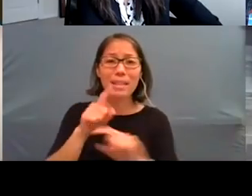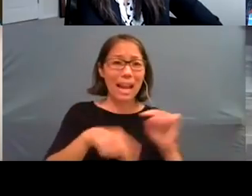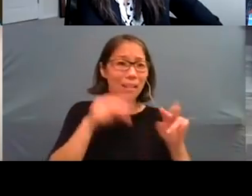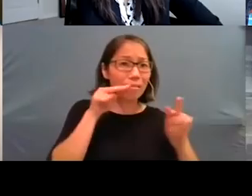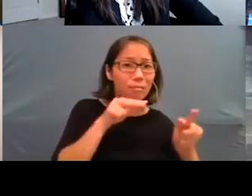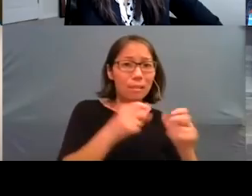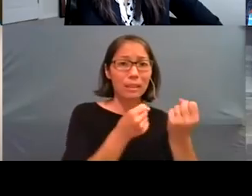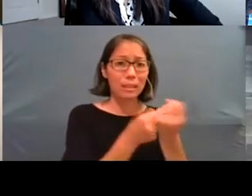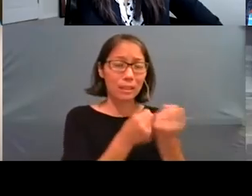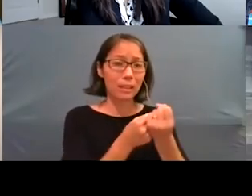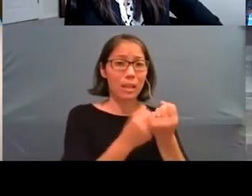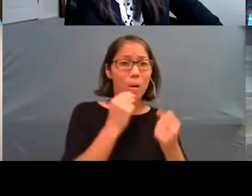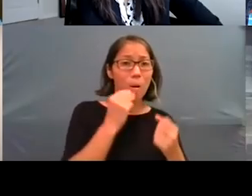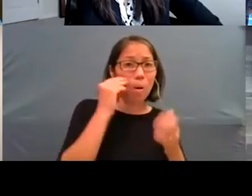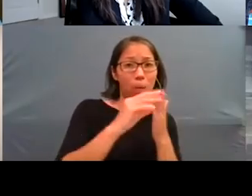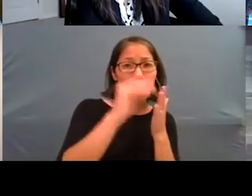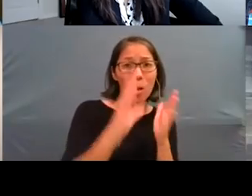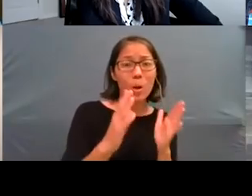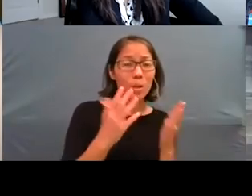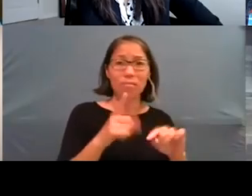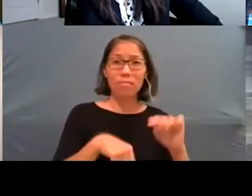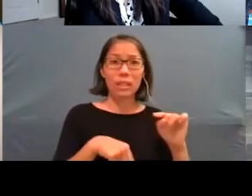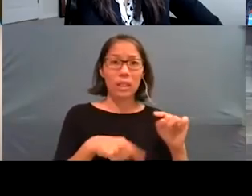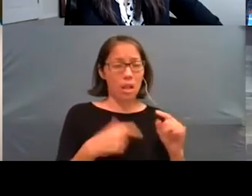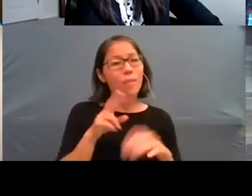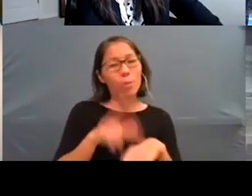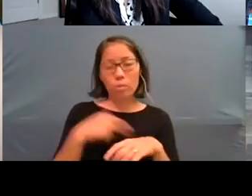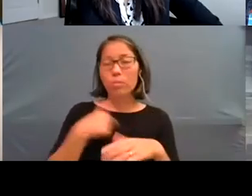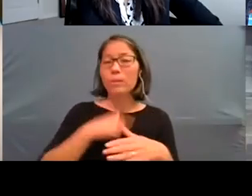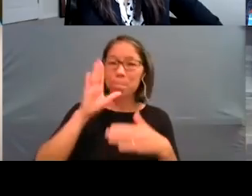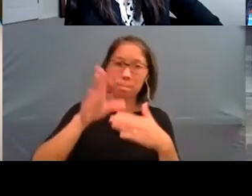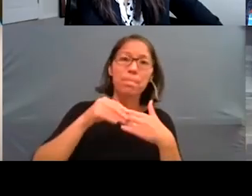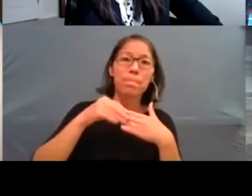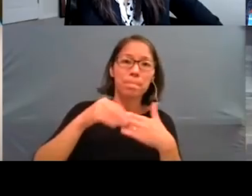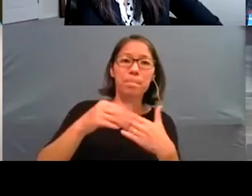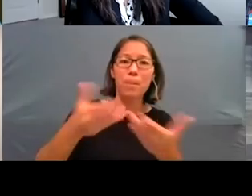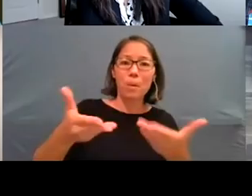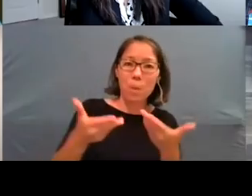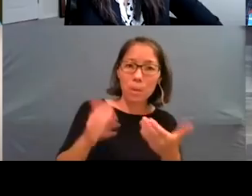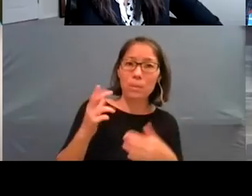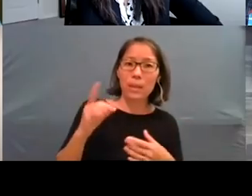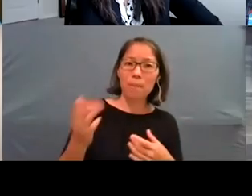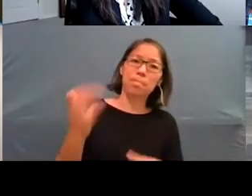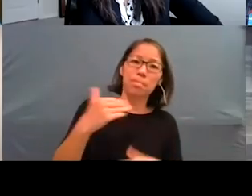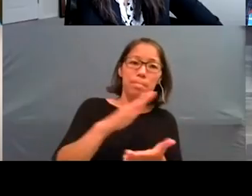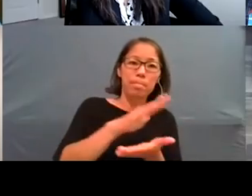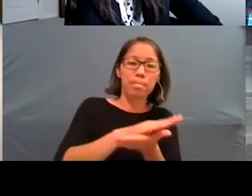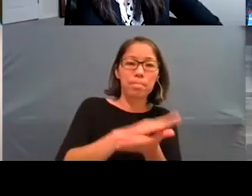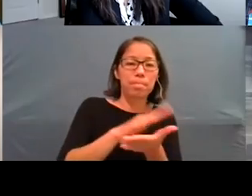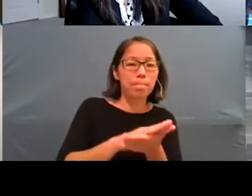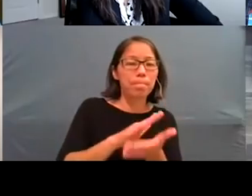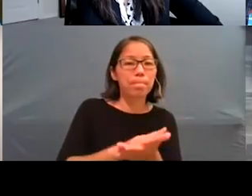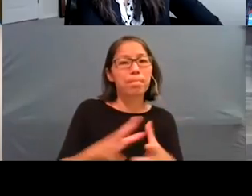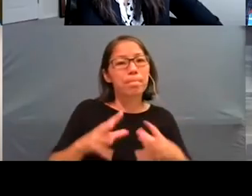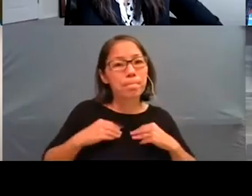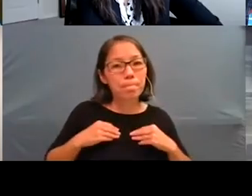to support their at-home learner, we of course will be flexible and welcome that child into our school with open arms.